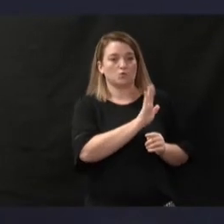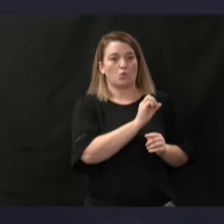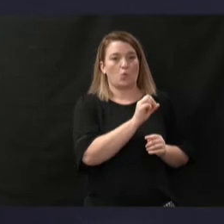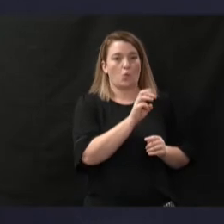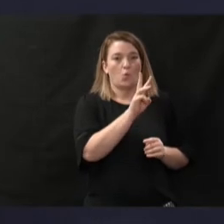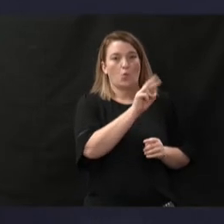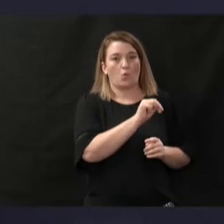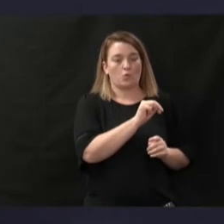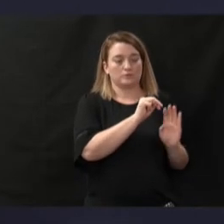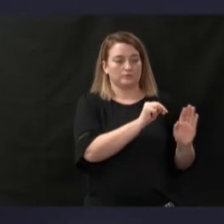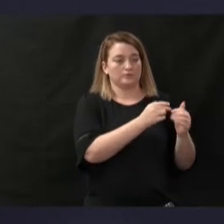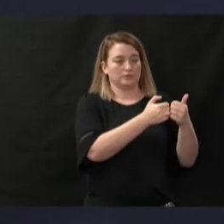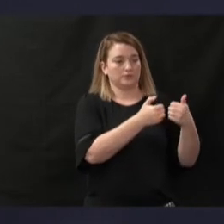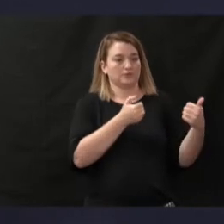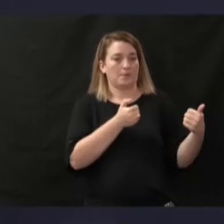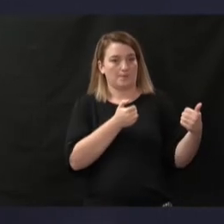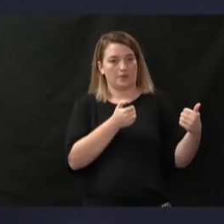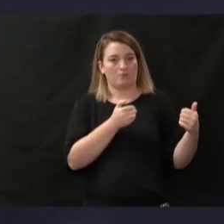said, well,